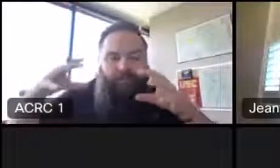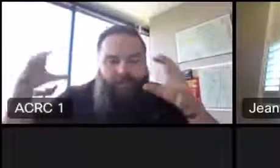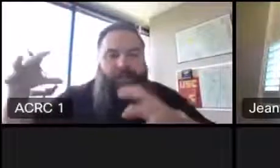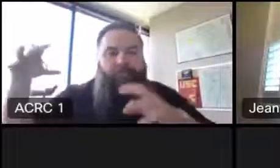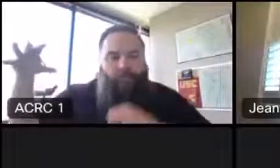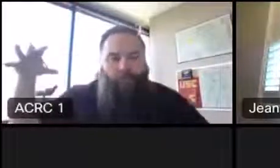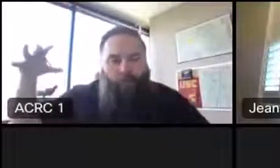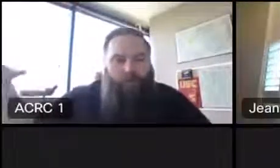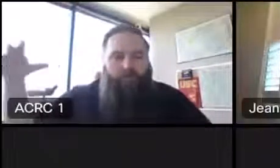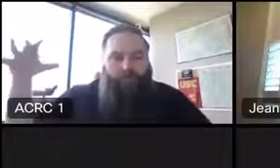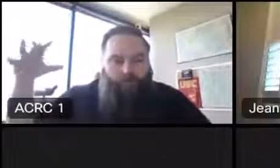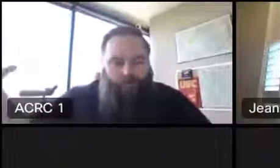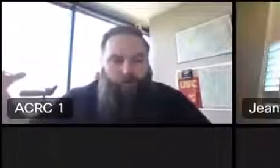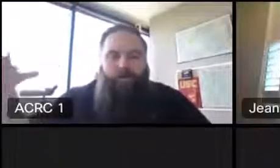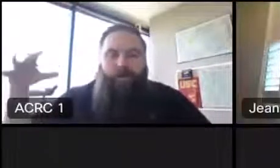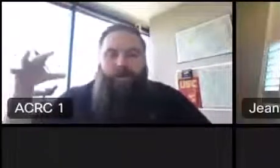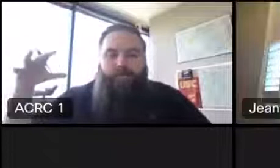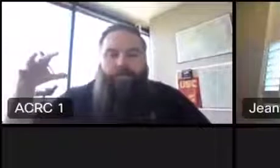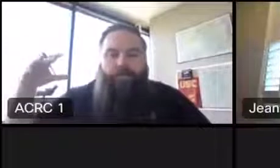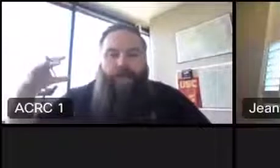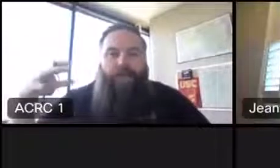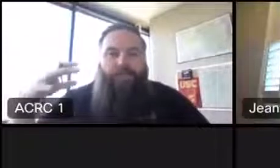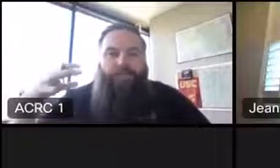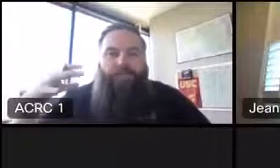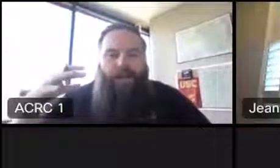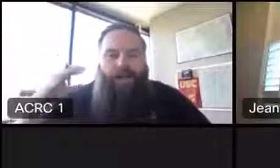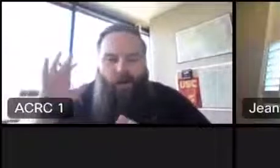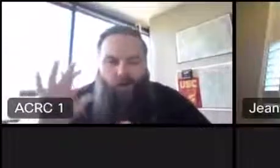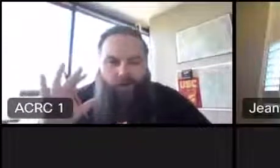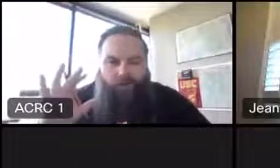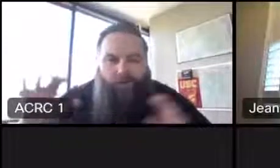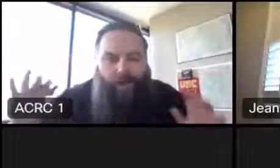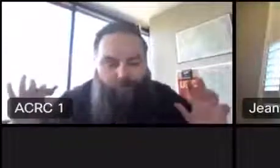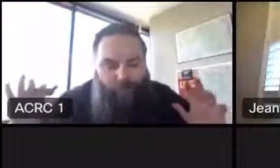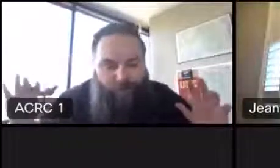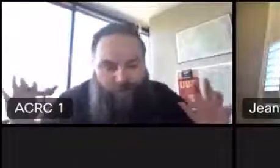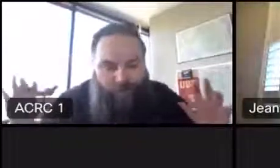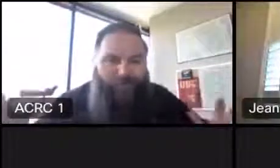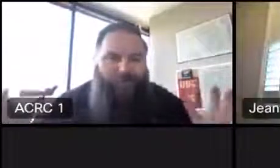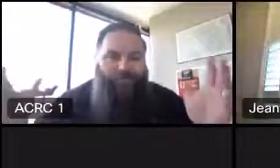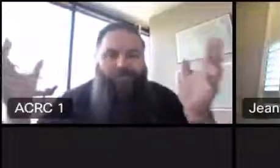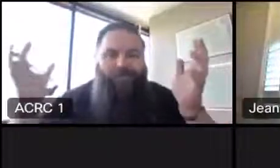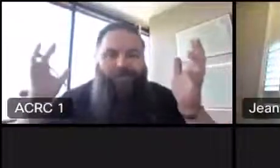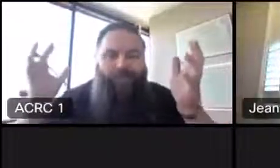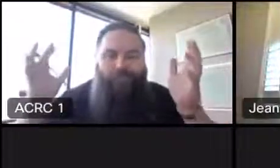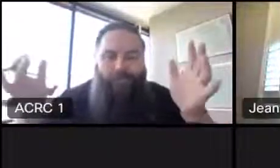of sustainable programs for you all? And so that is, I'm hoping, the way everyone comes